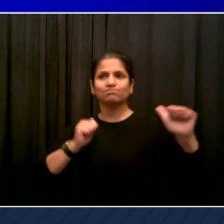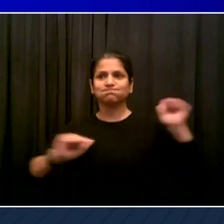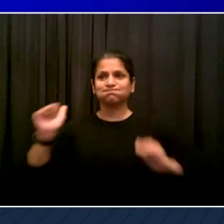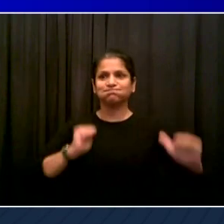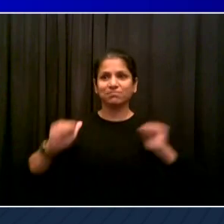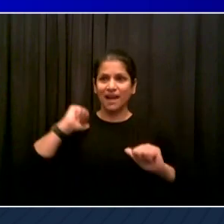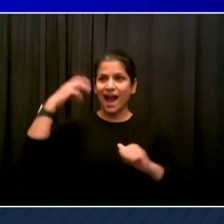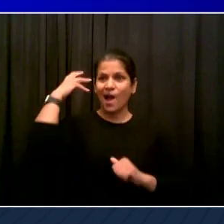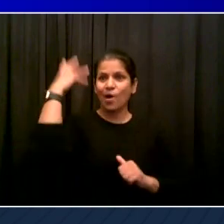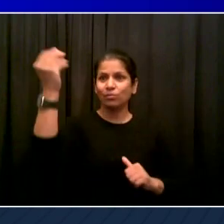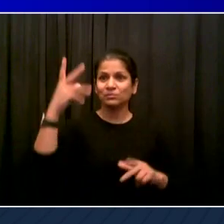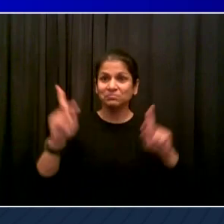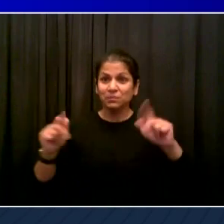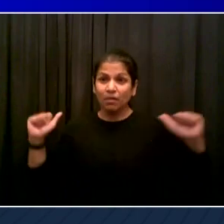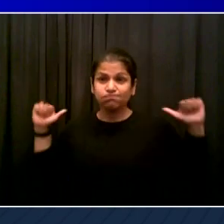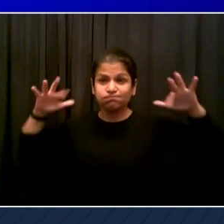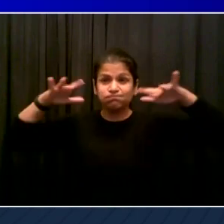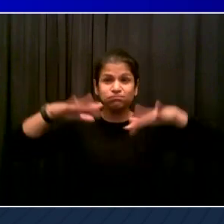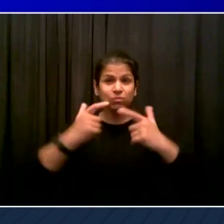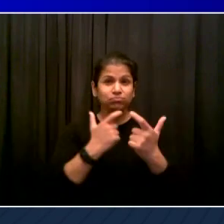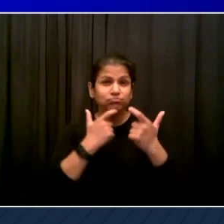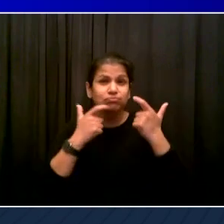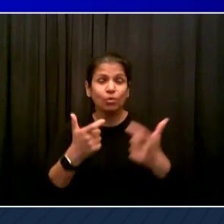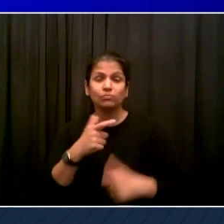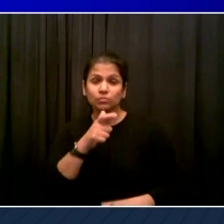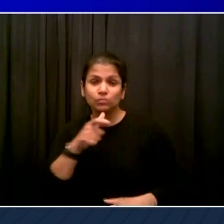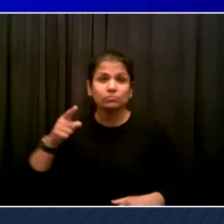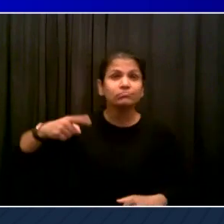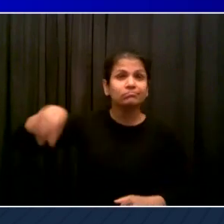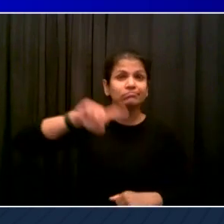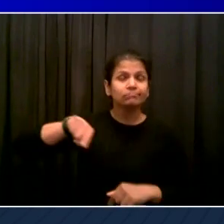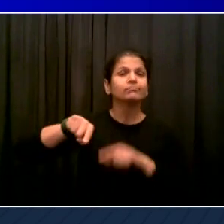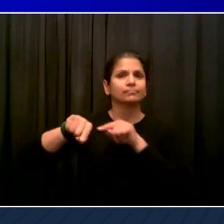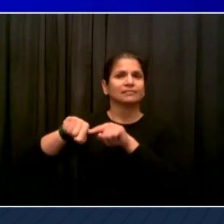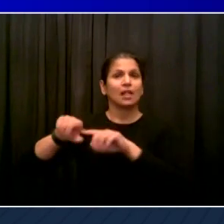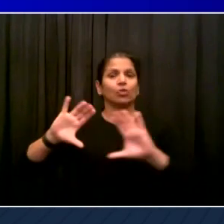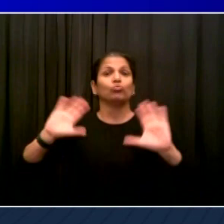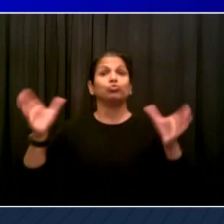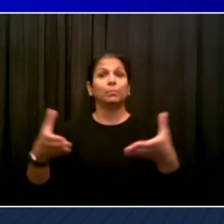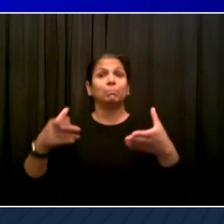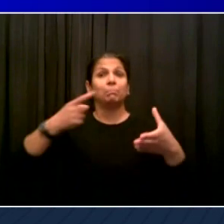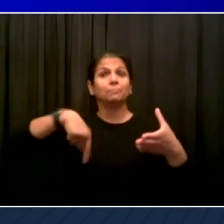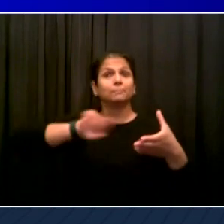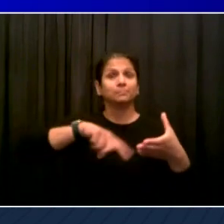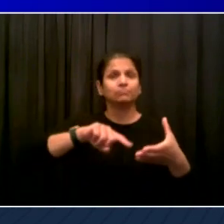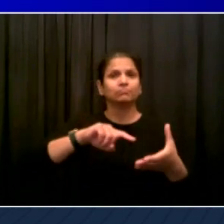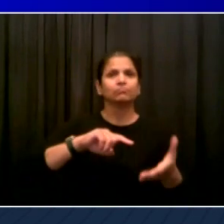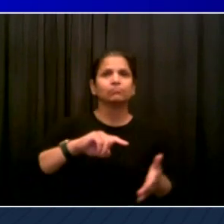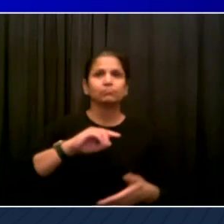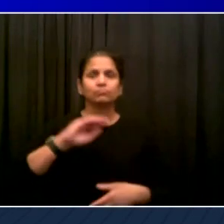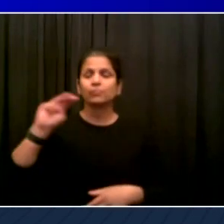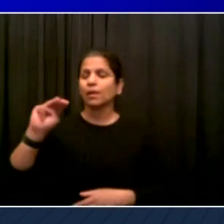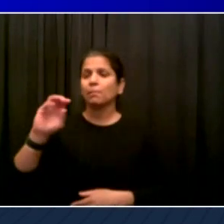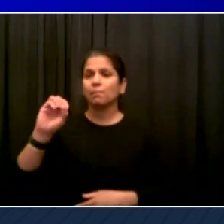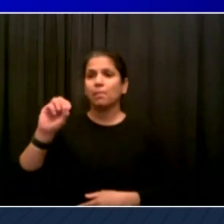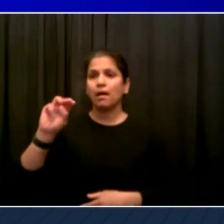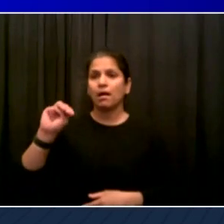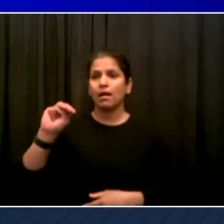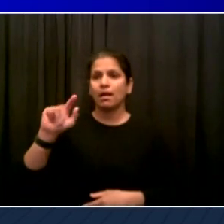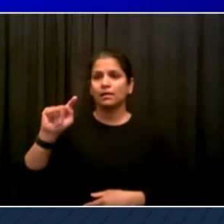from Montreal. The group is called Le Patin Libre. It's an amazing use of